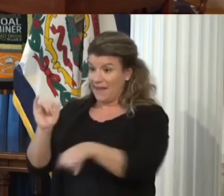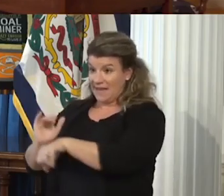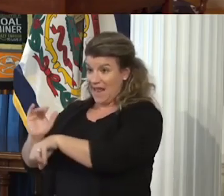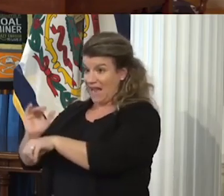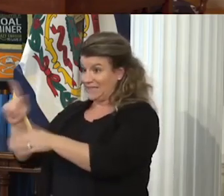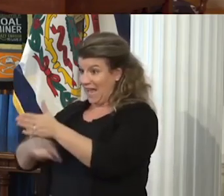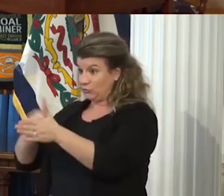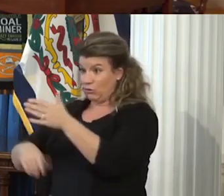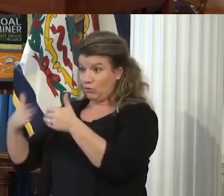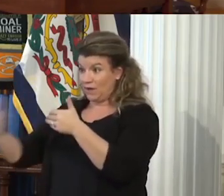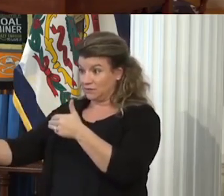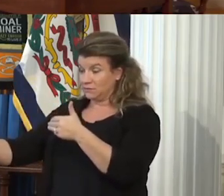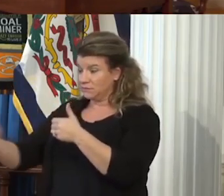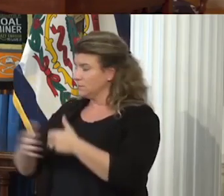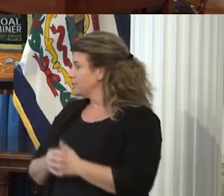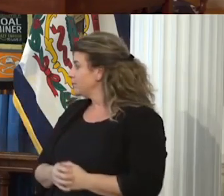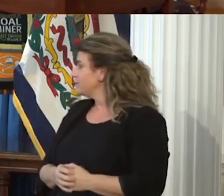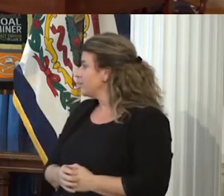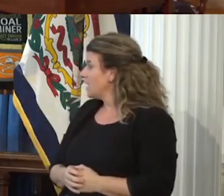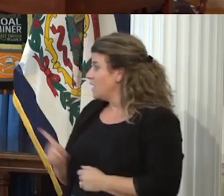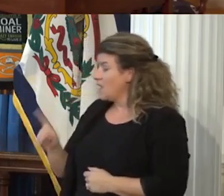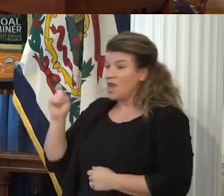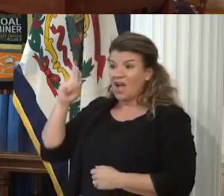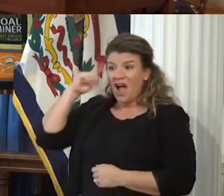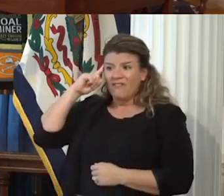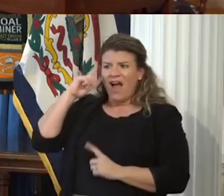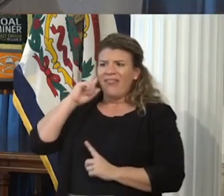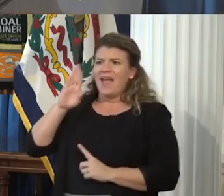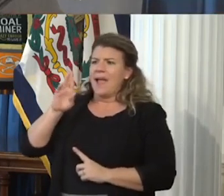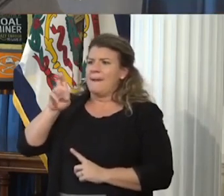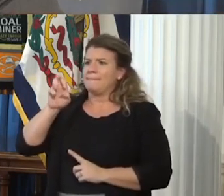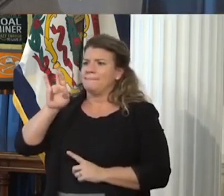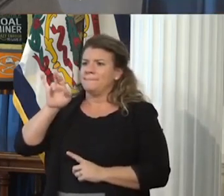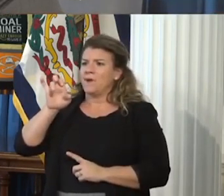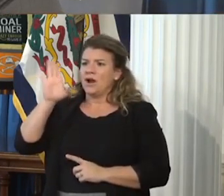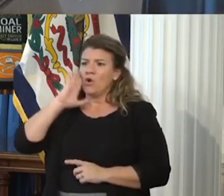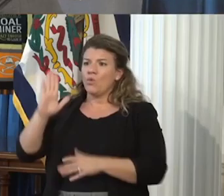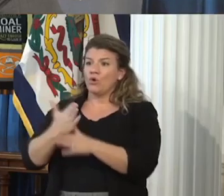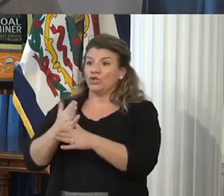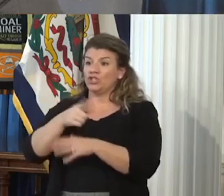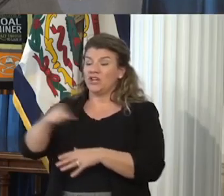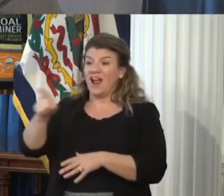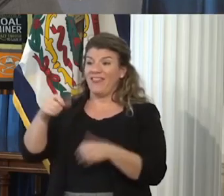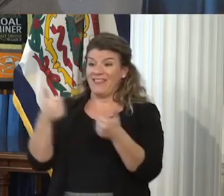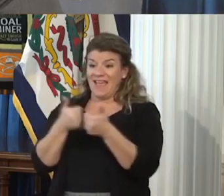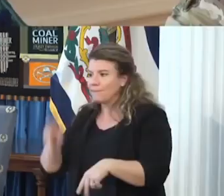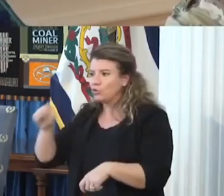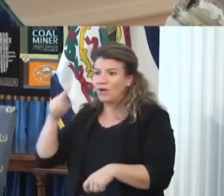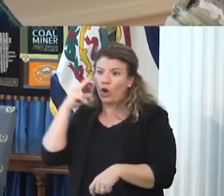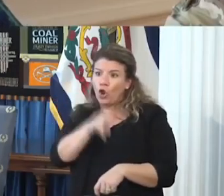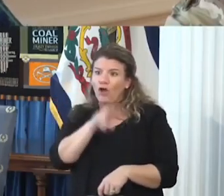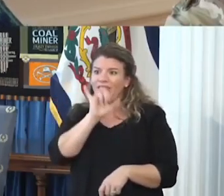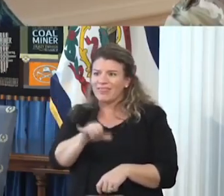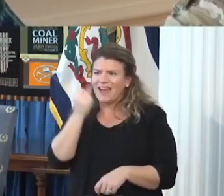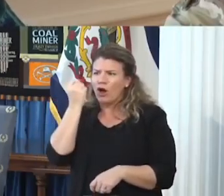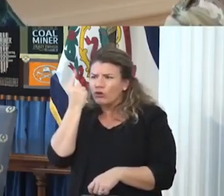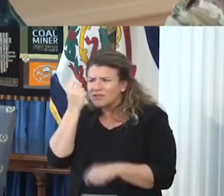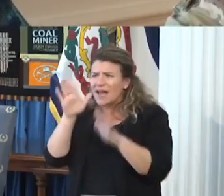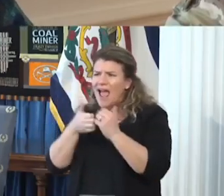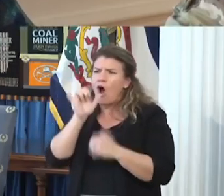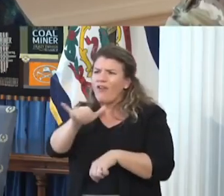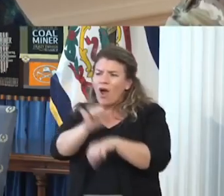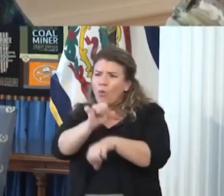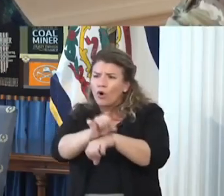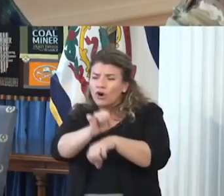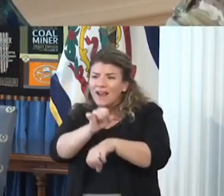This week in West Virginia, Governor Jim Justice joined state health officials to update West Virginians on several precautionary measures being taken in